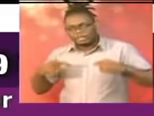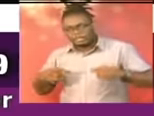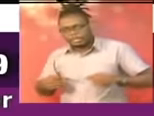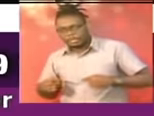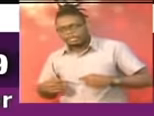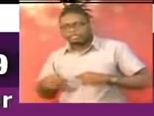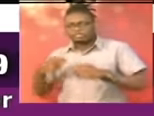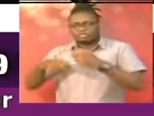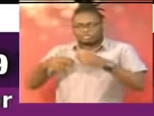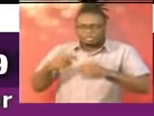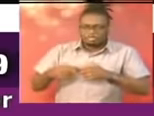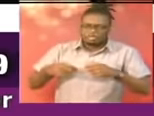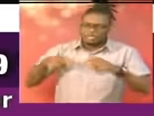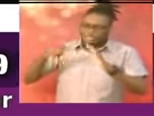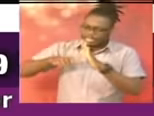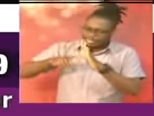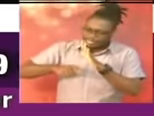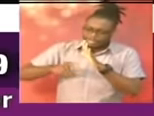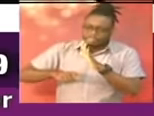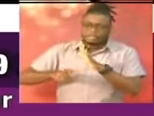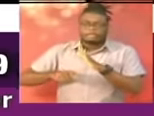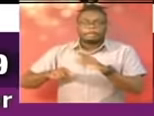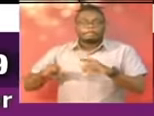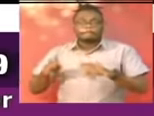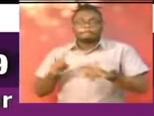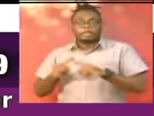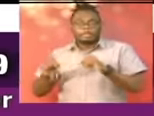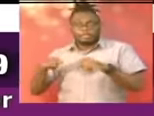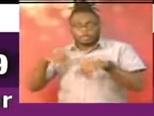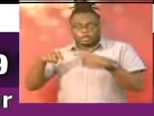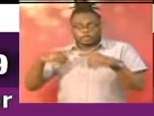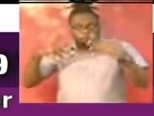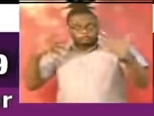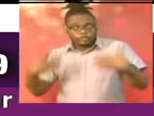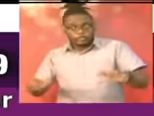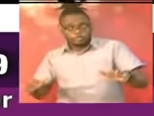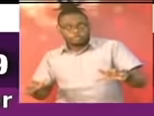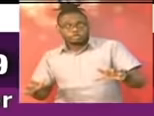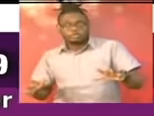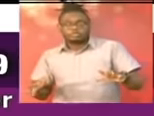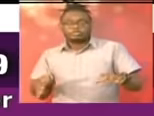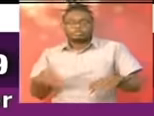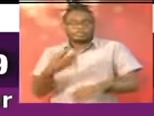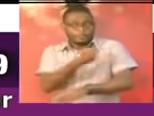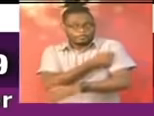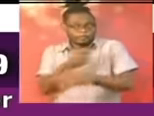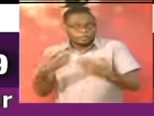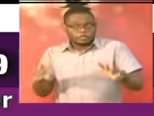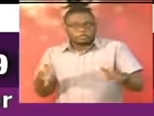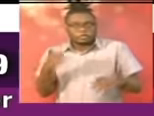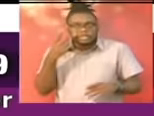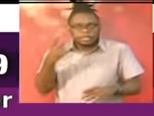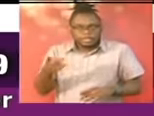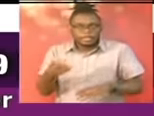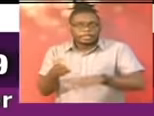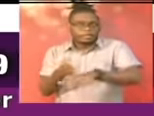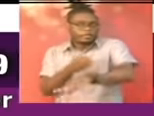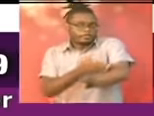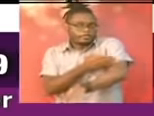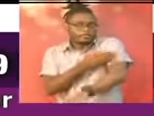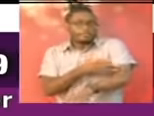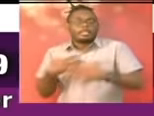vaccinated, have you noticed an increase in your health and those residual symptoms that you were having? And the request is for the